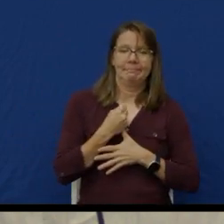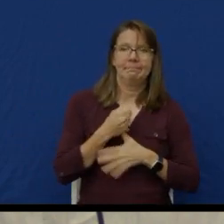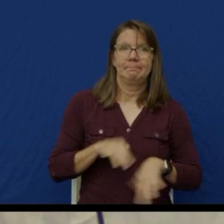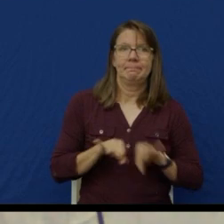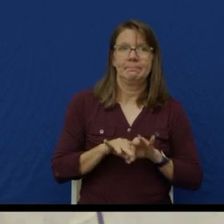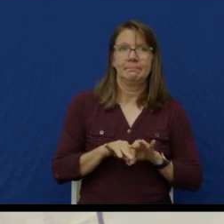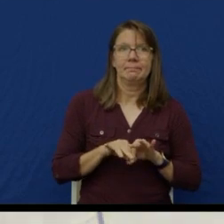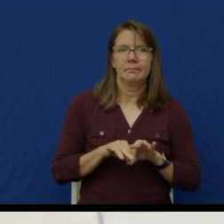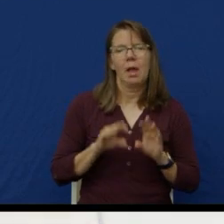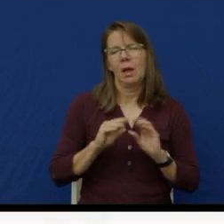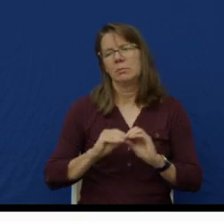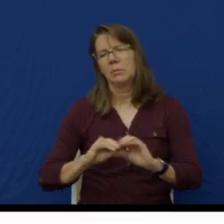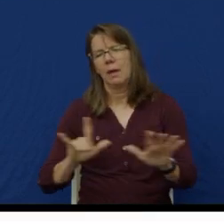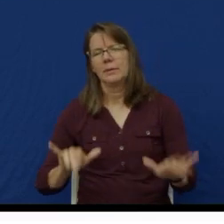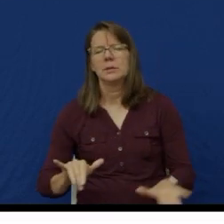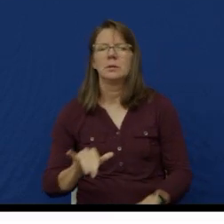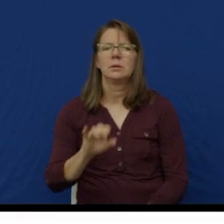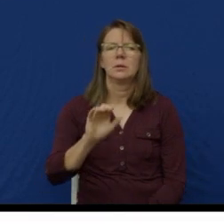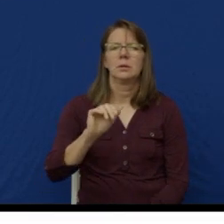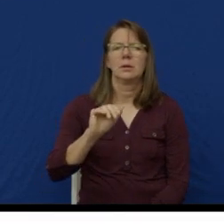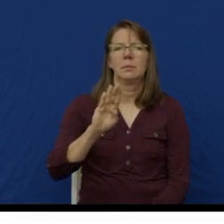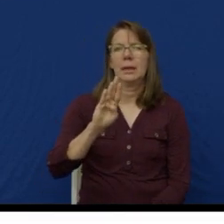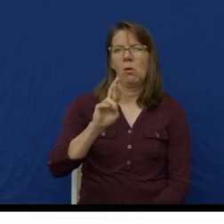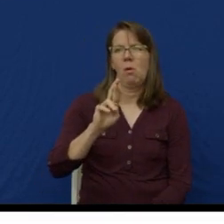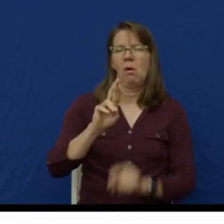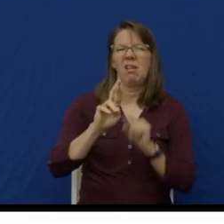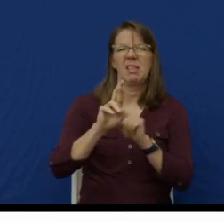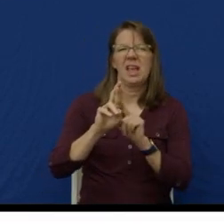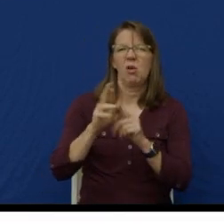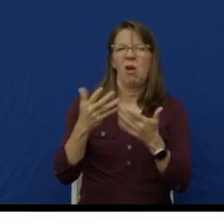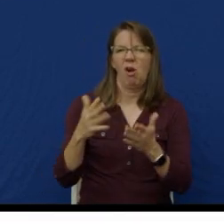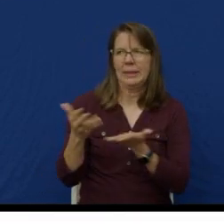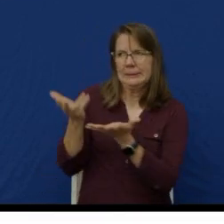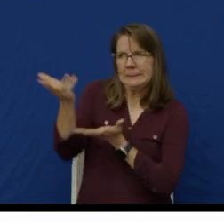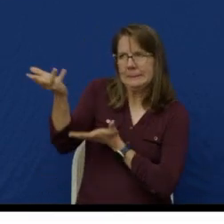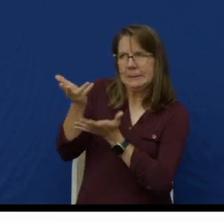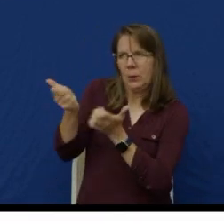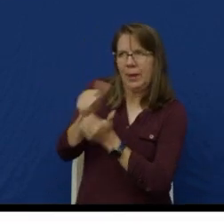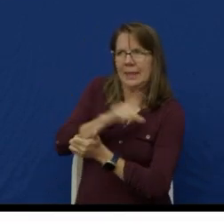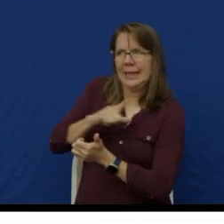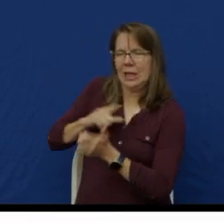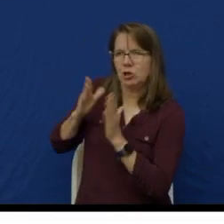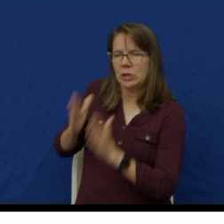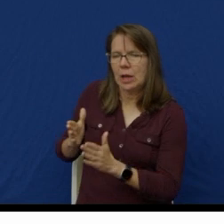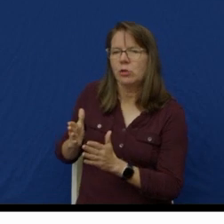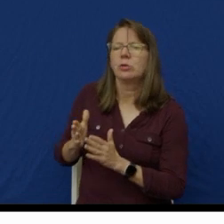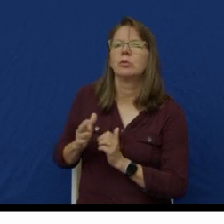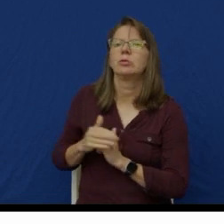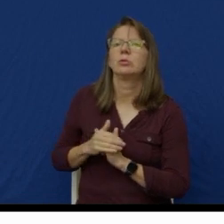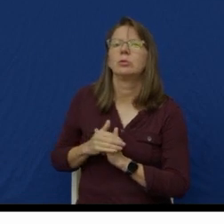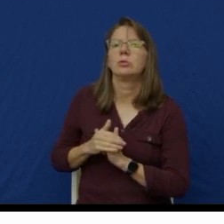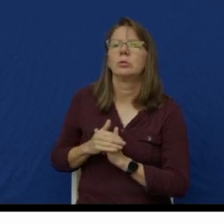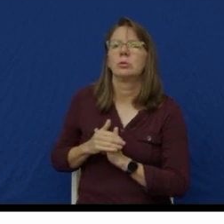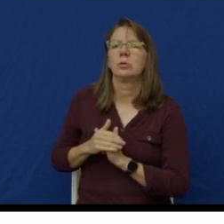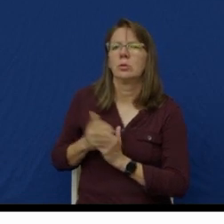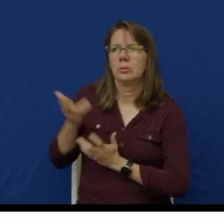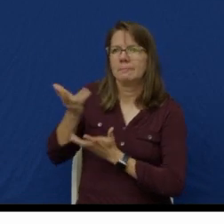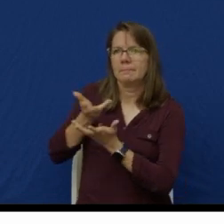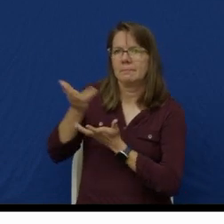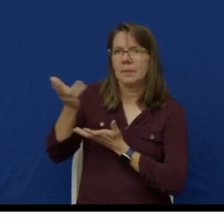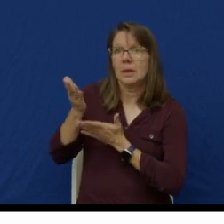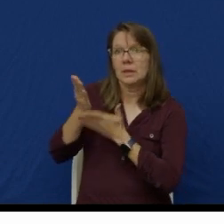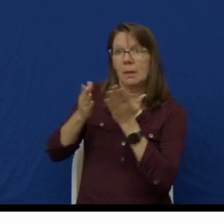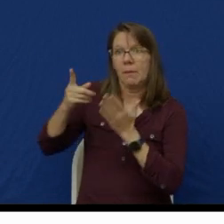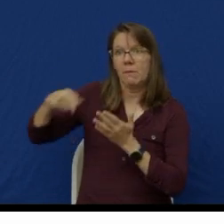obviously the ABRs are something we've already started talking to legislators about. Some of those we'll probably have conversations